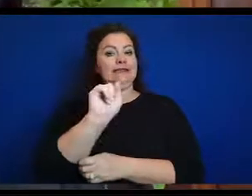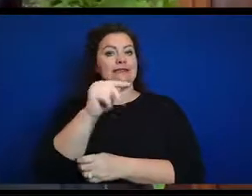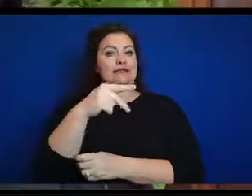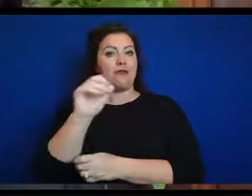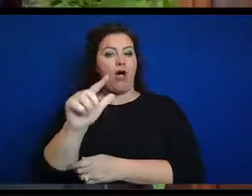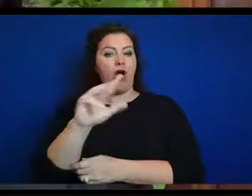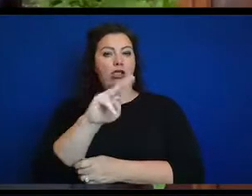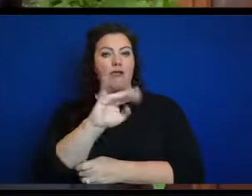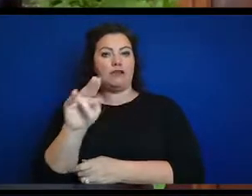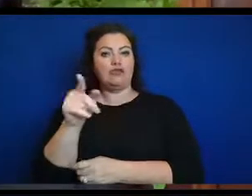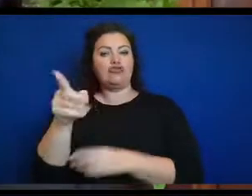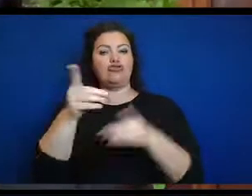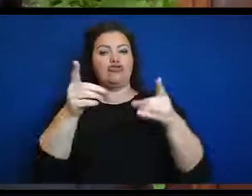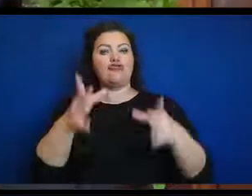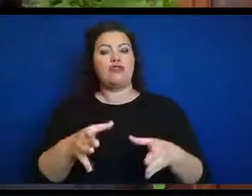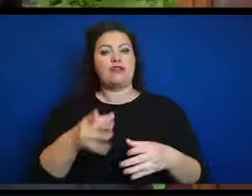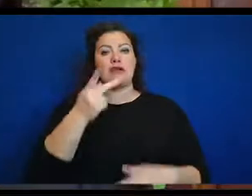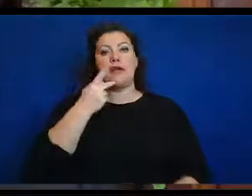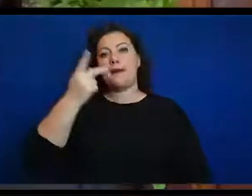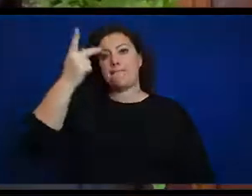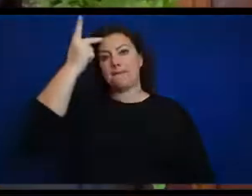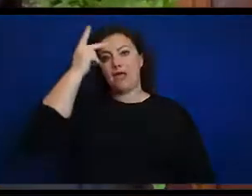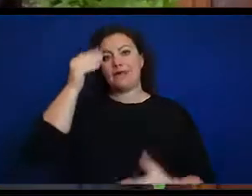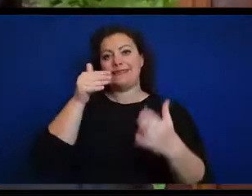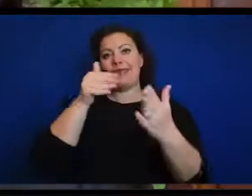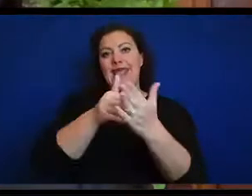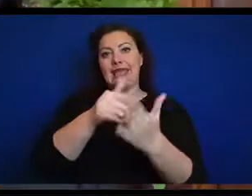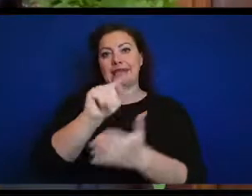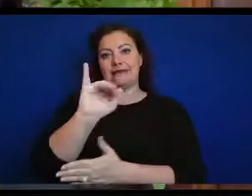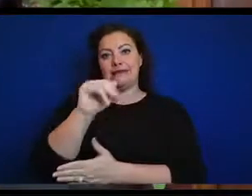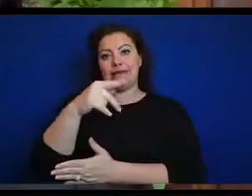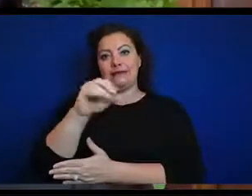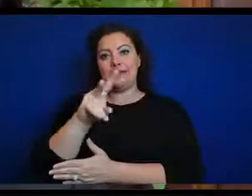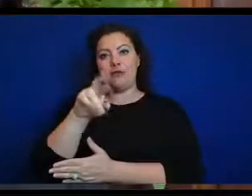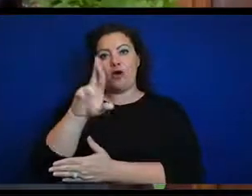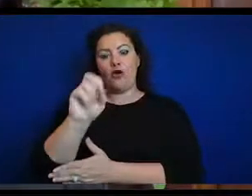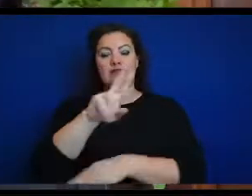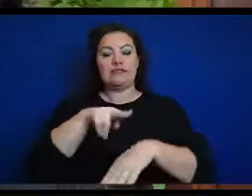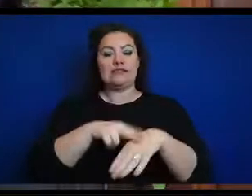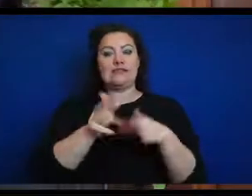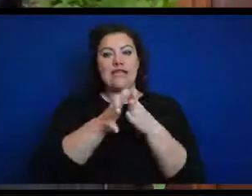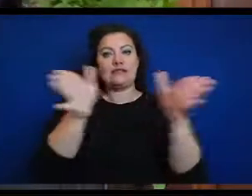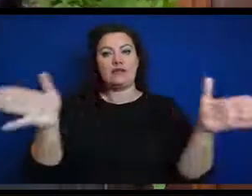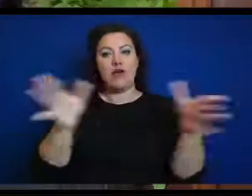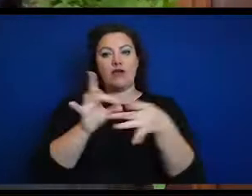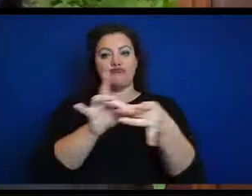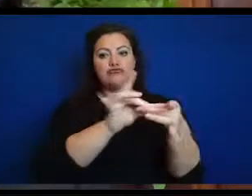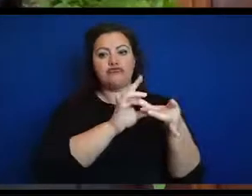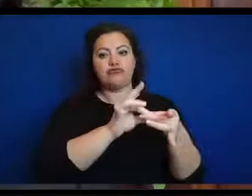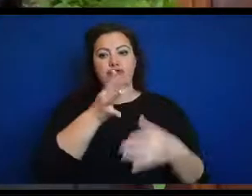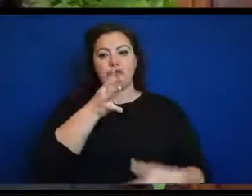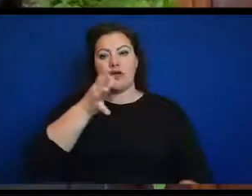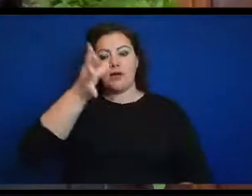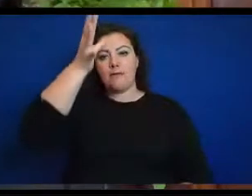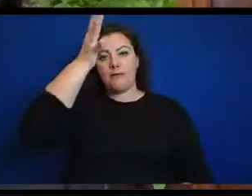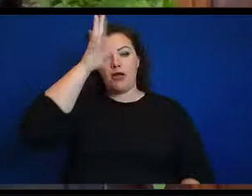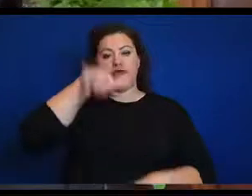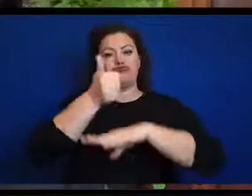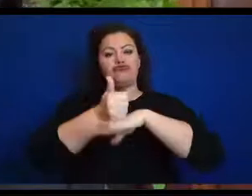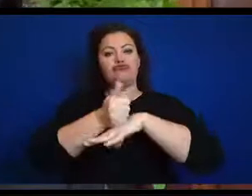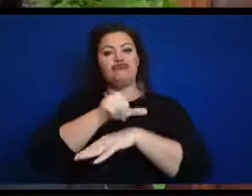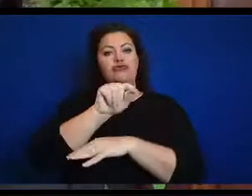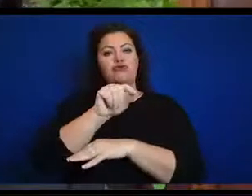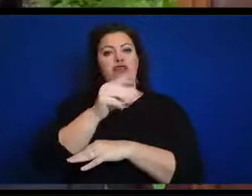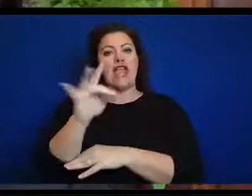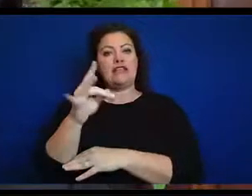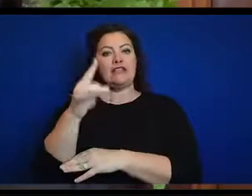Director of Parents Against Tipovers, a nationwide network of parents founded in 2018